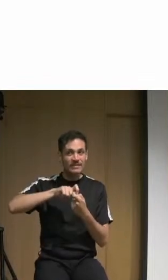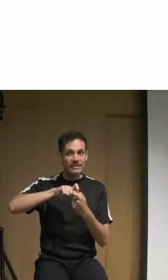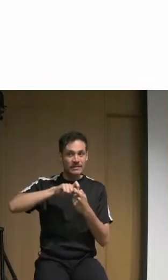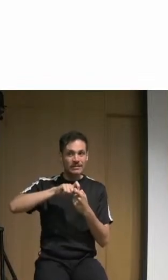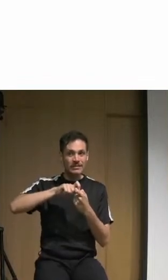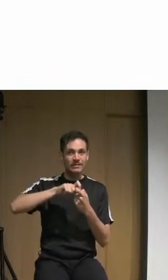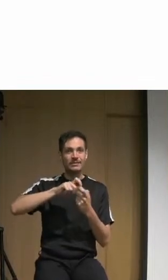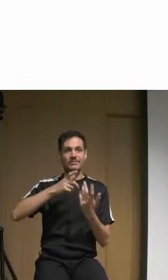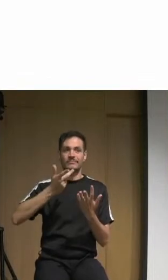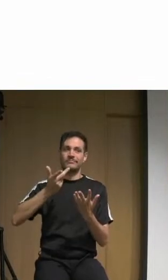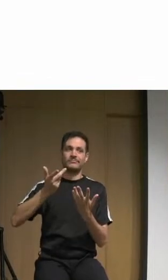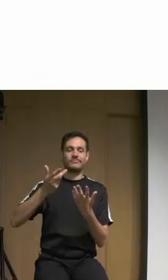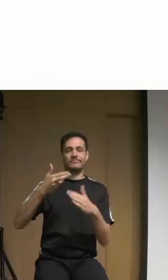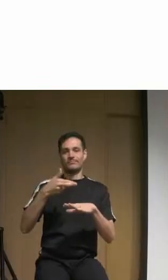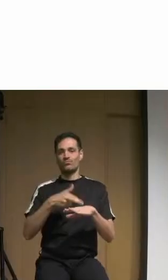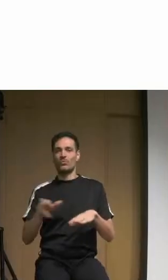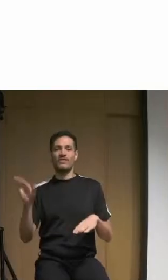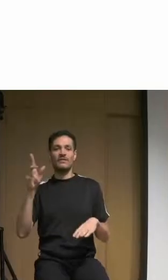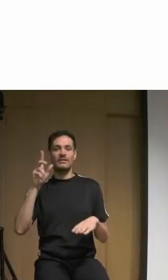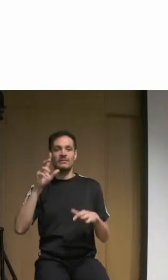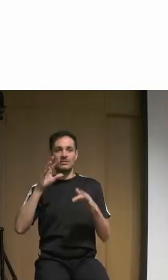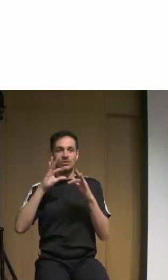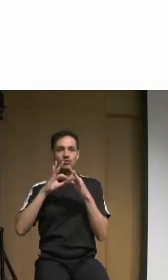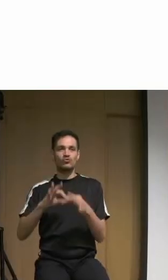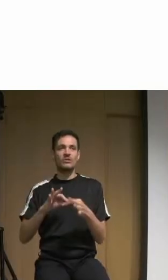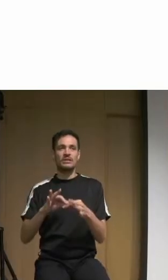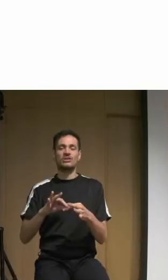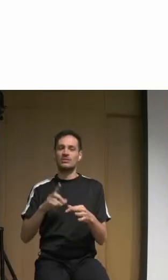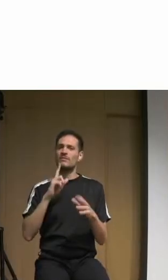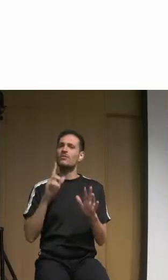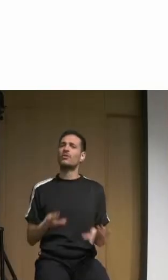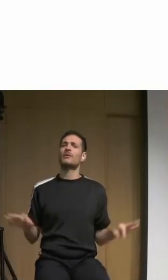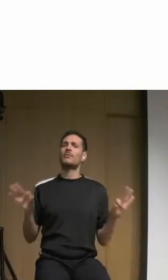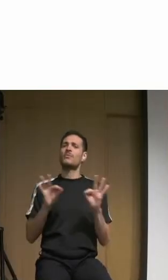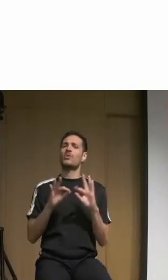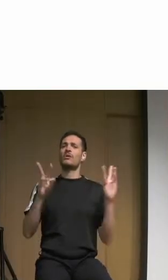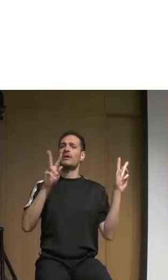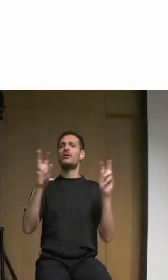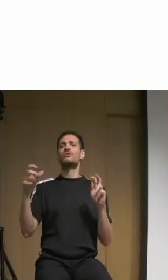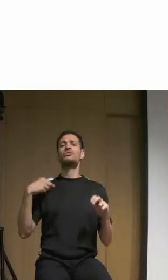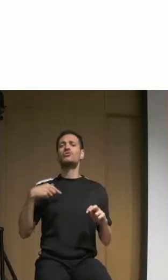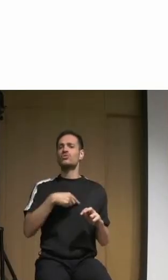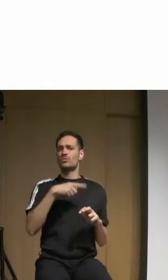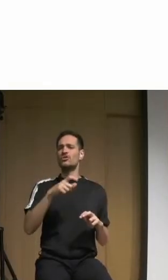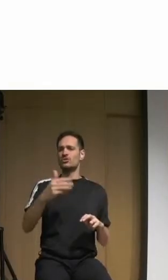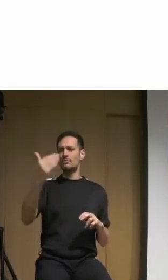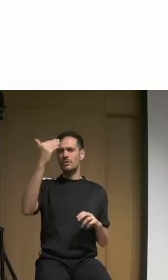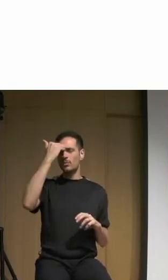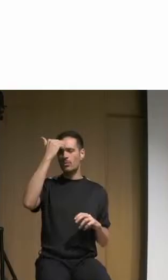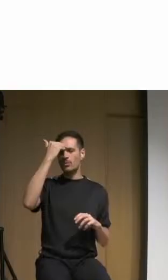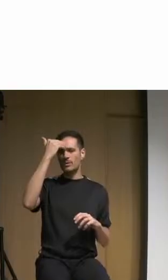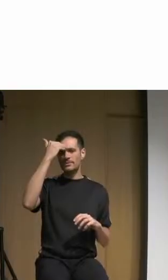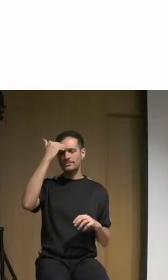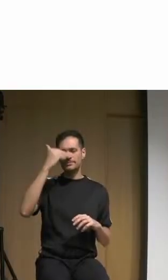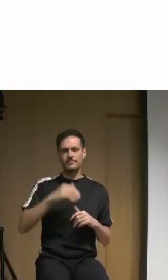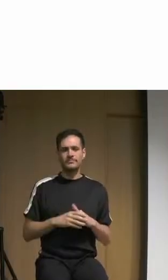frame of reference in relationship to vital issues, we should be cautious about that. But I also think